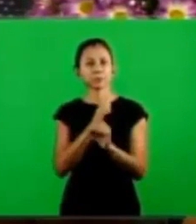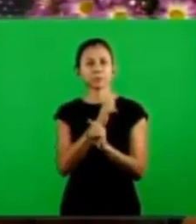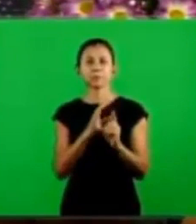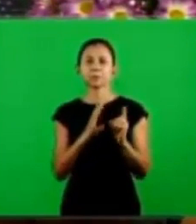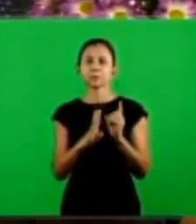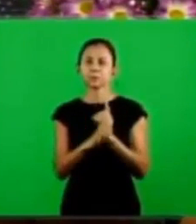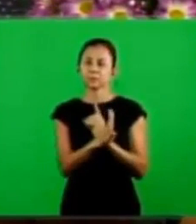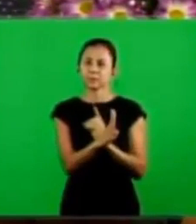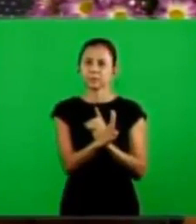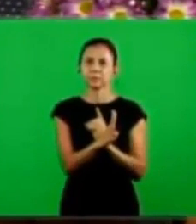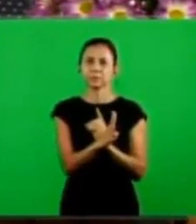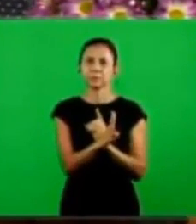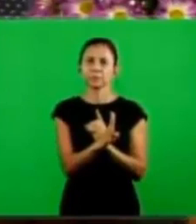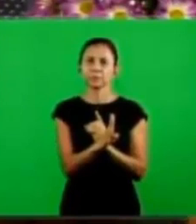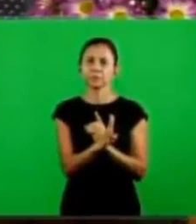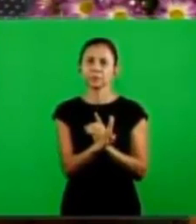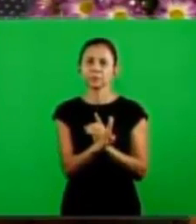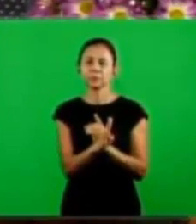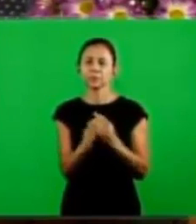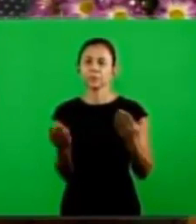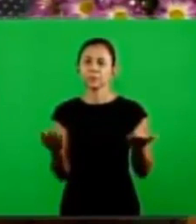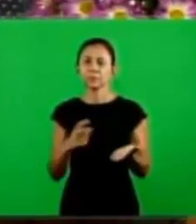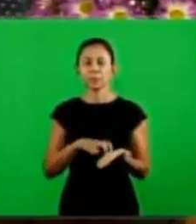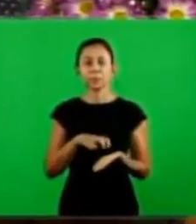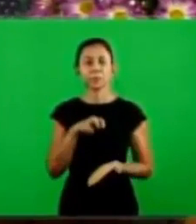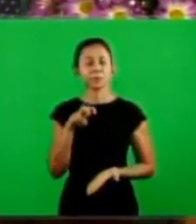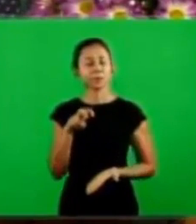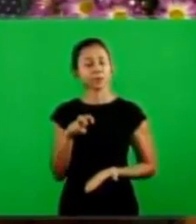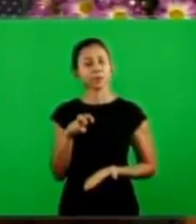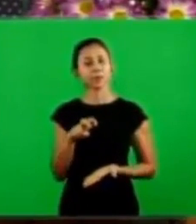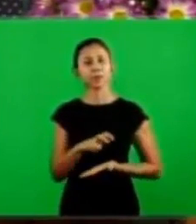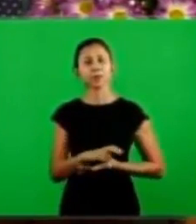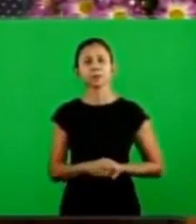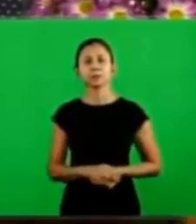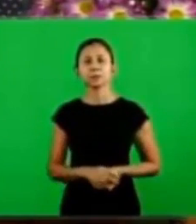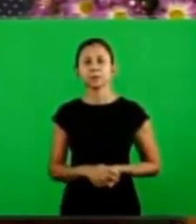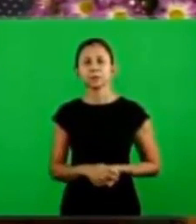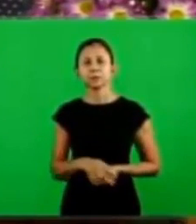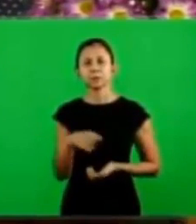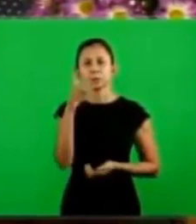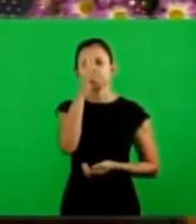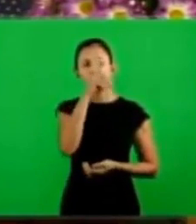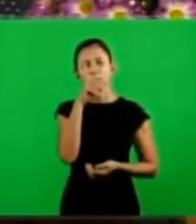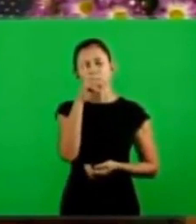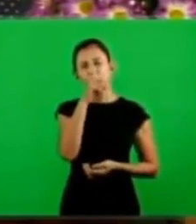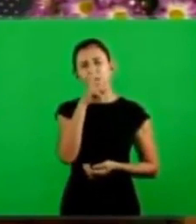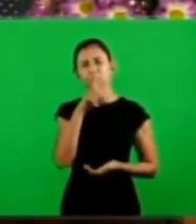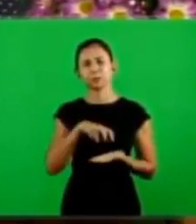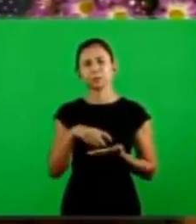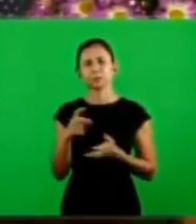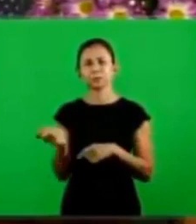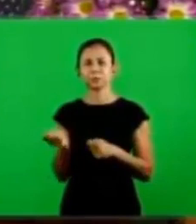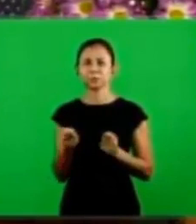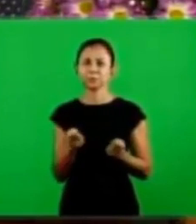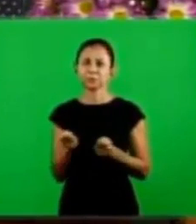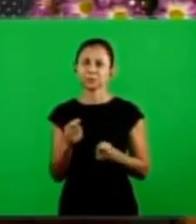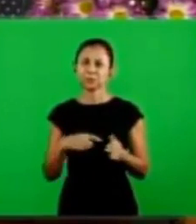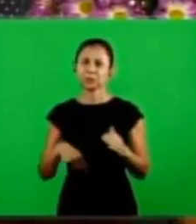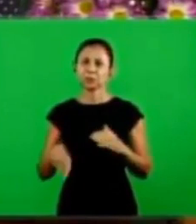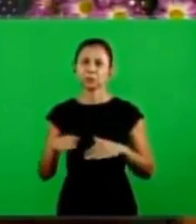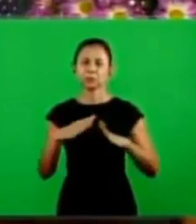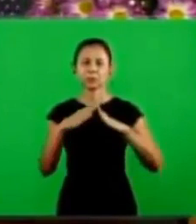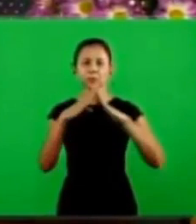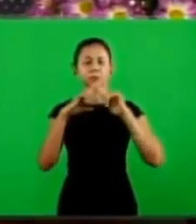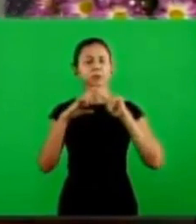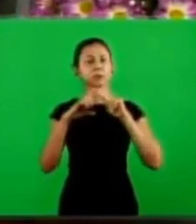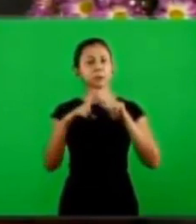the study of the biblical study for tonight, for this morning, and as we do all the morning